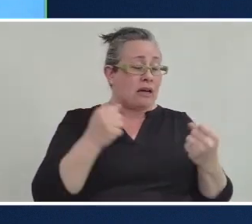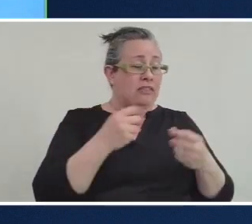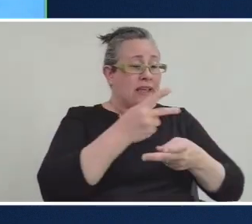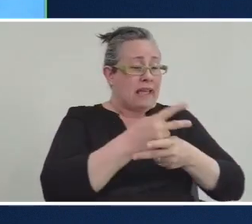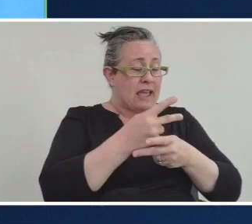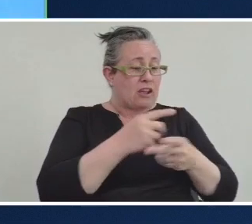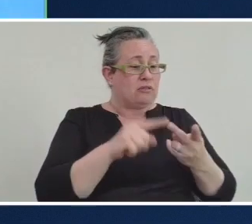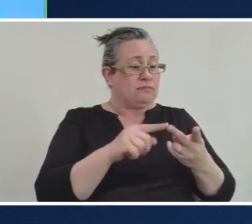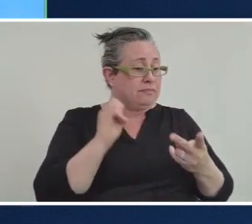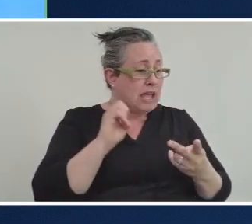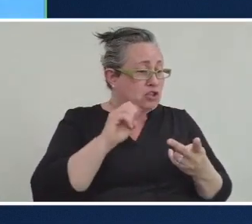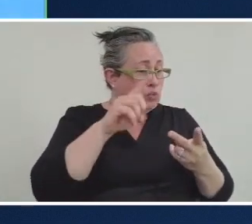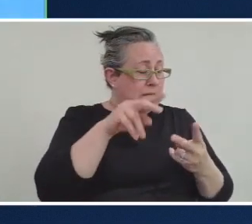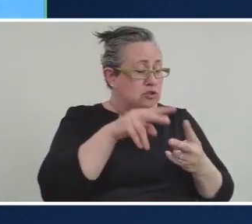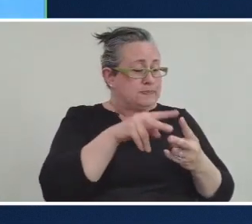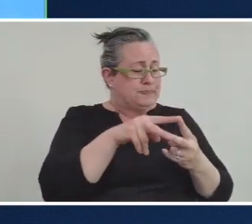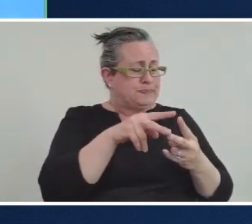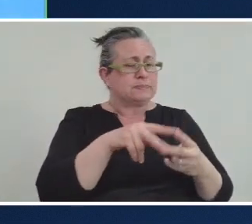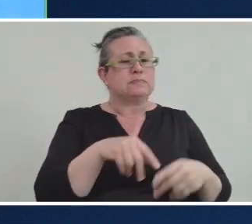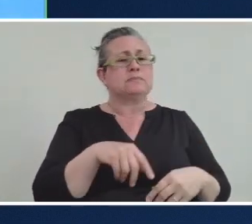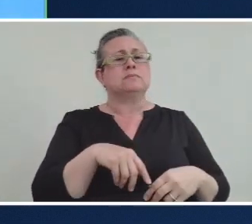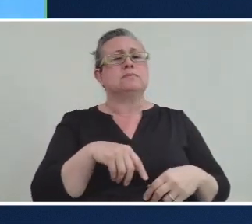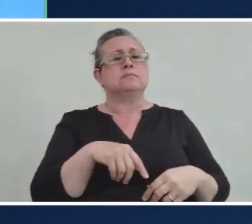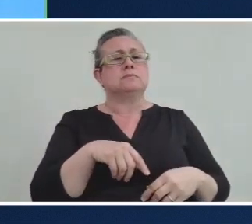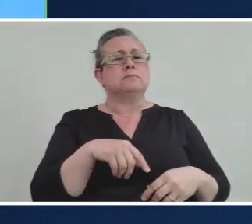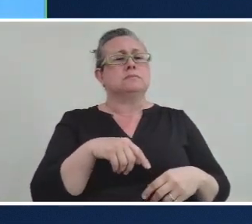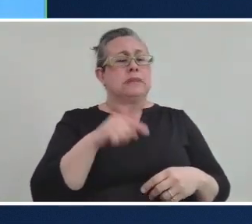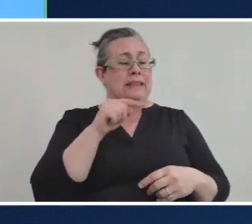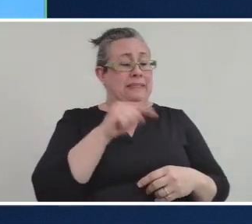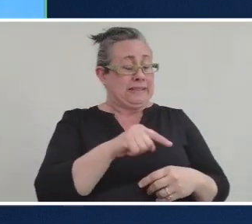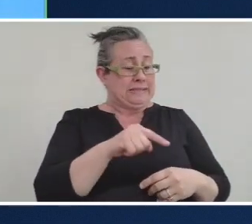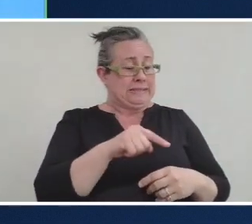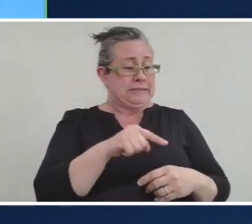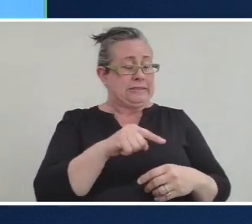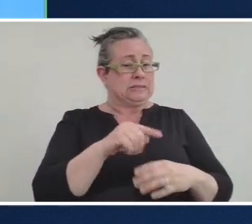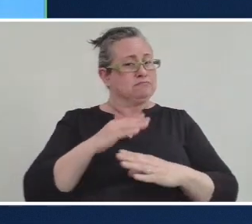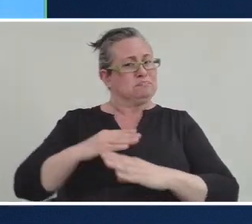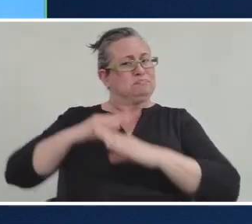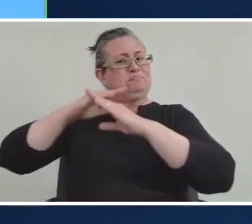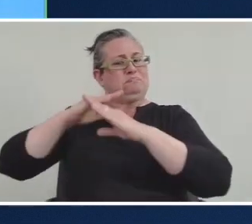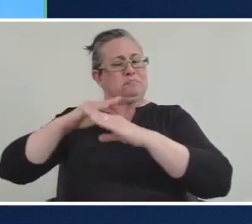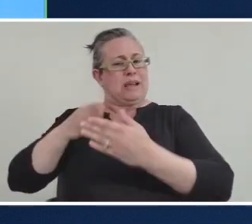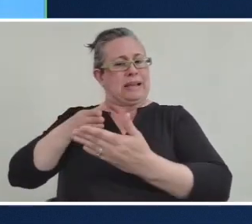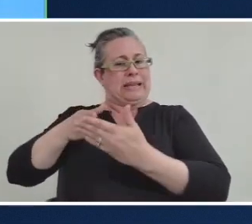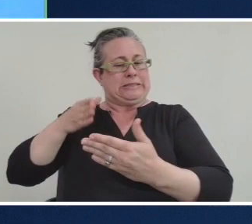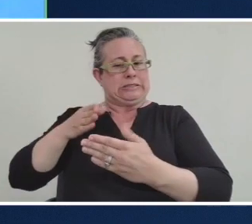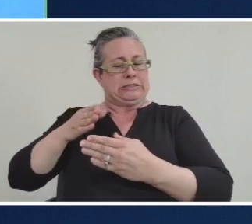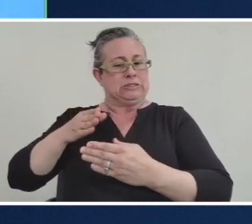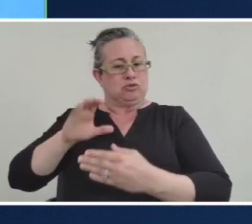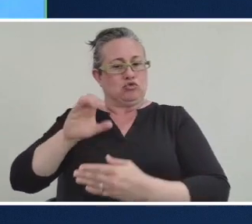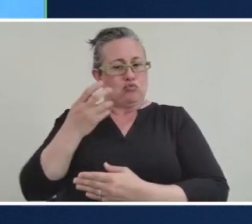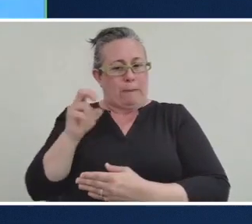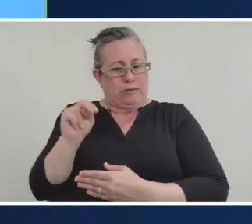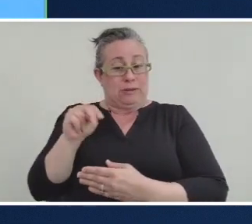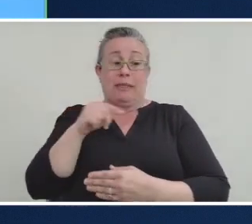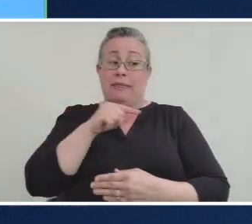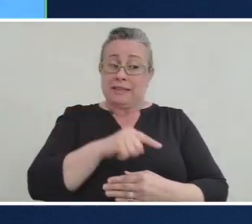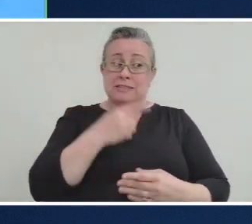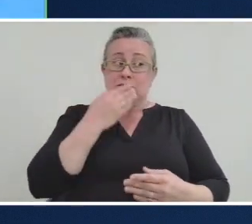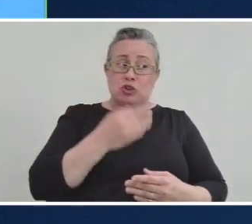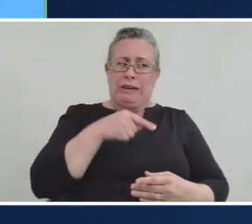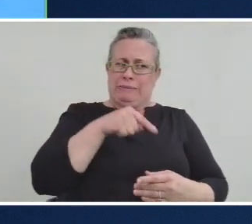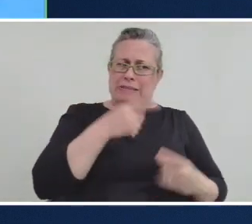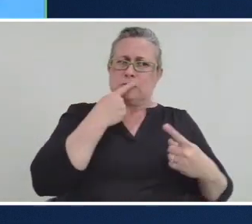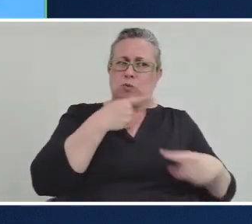this is done through tackling corruption. And this is something good. This is working. And once again,